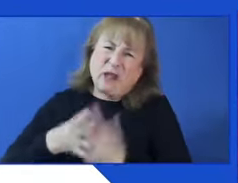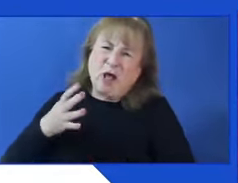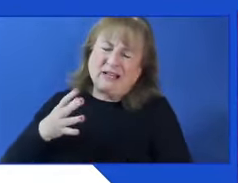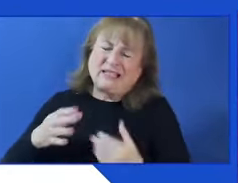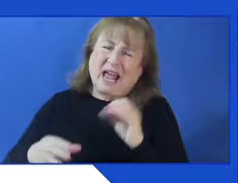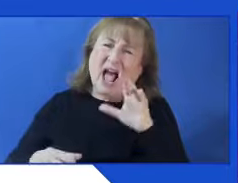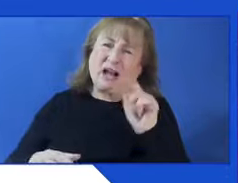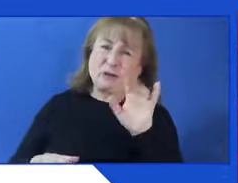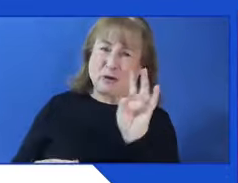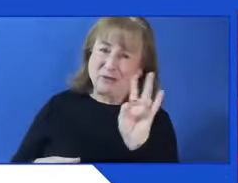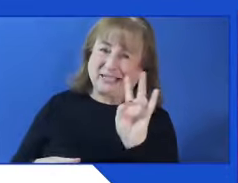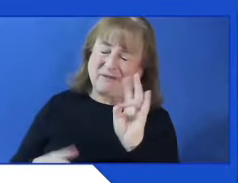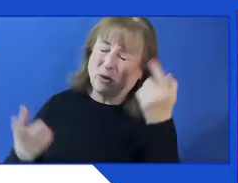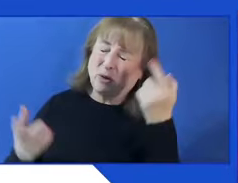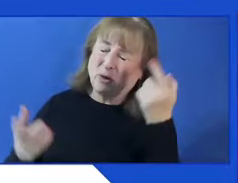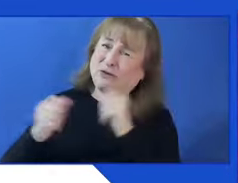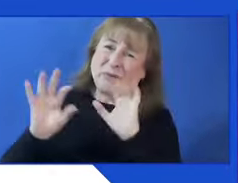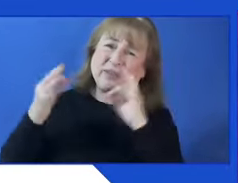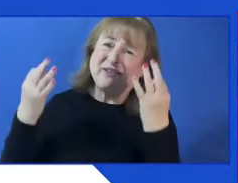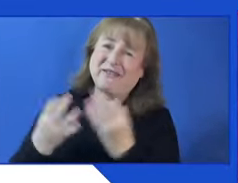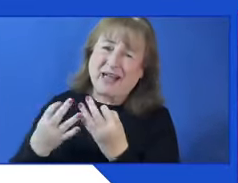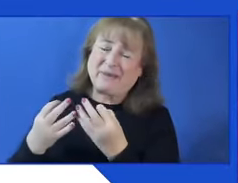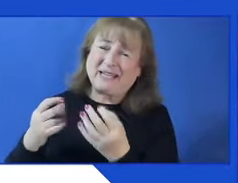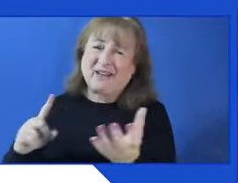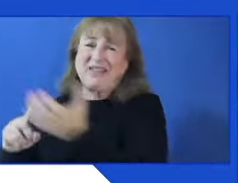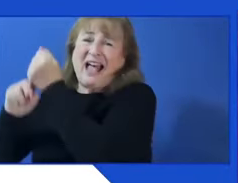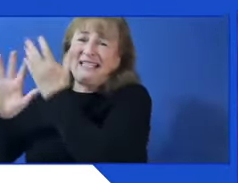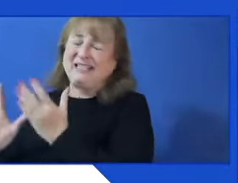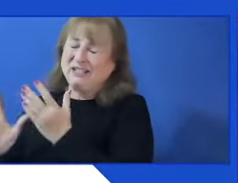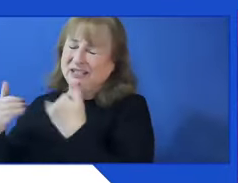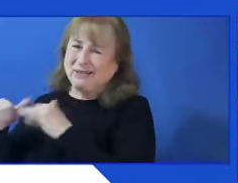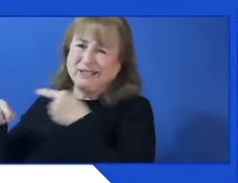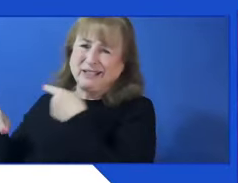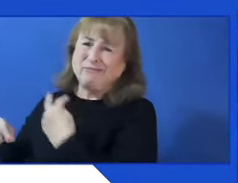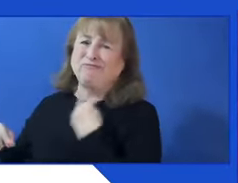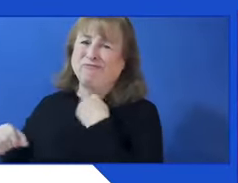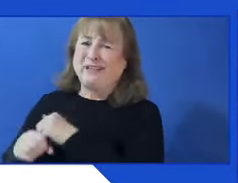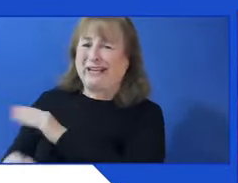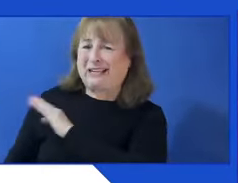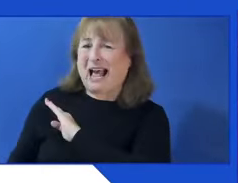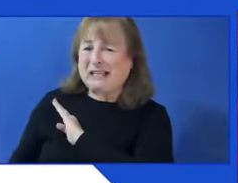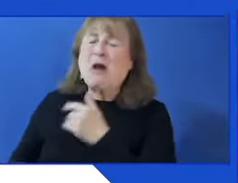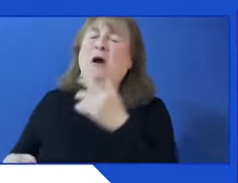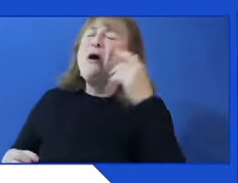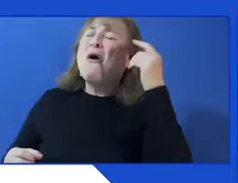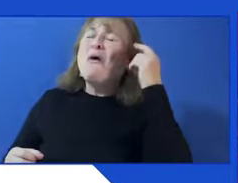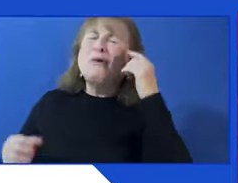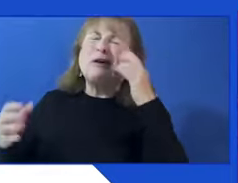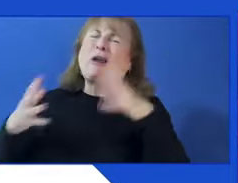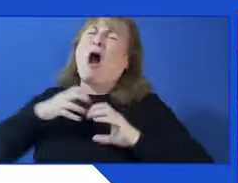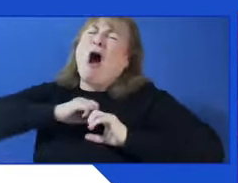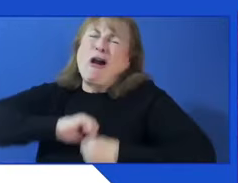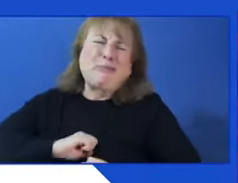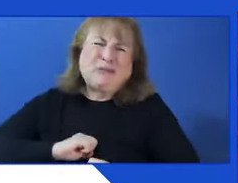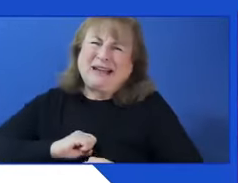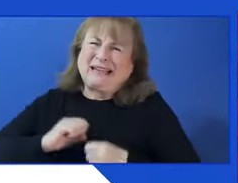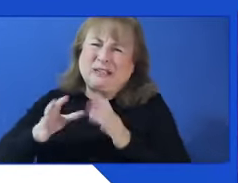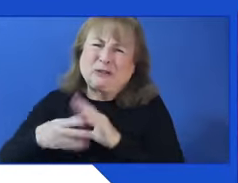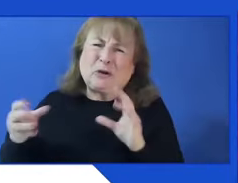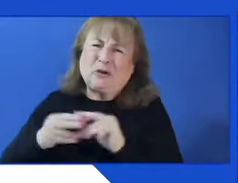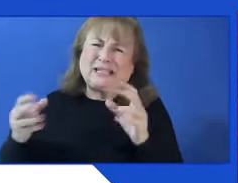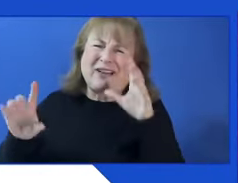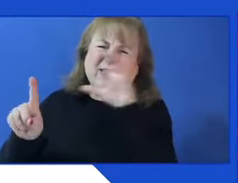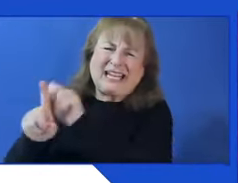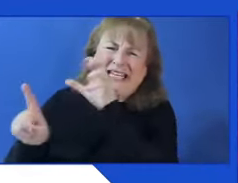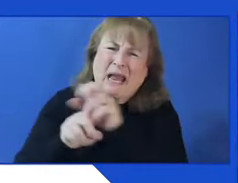and to grieve with the families of Israeli hostages that are still being held in Gaza. We heard heartbreaking and tragic accounts of their kidnappings. And of course,